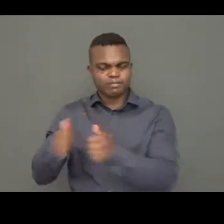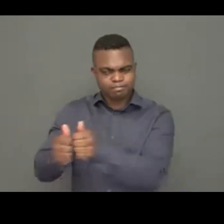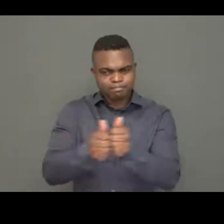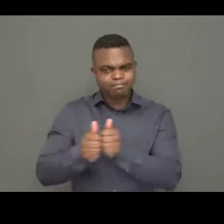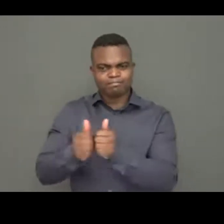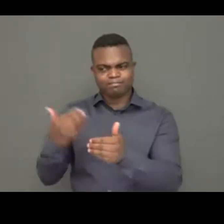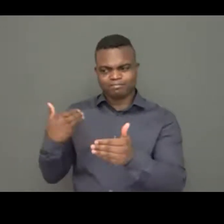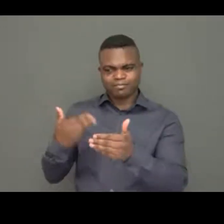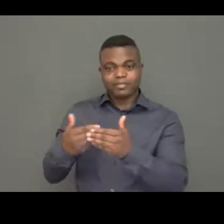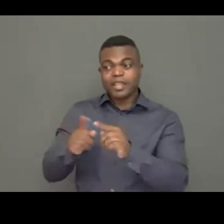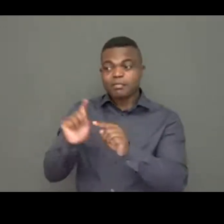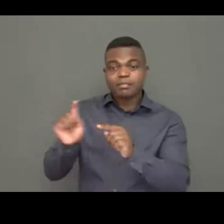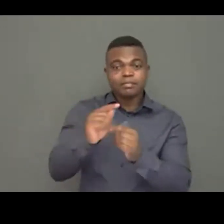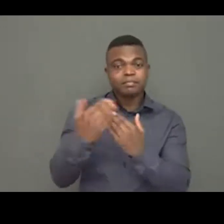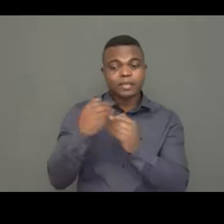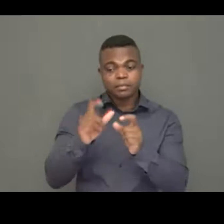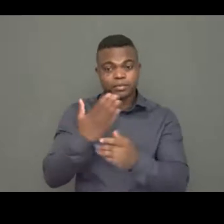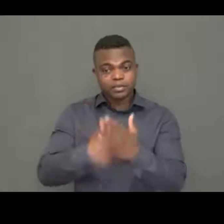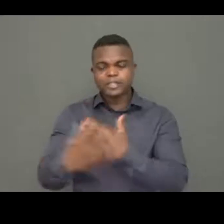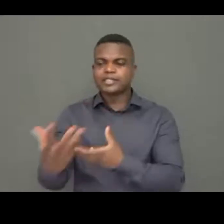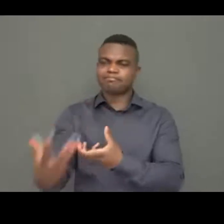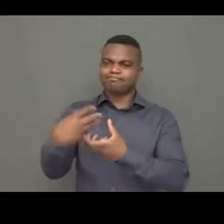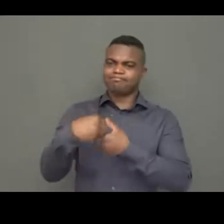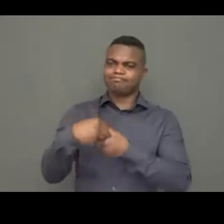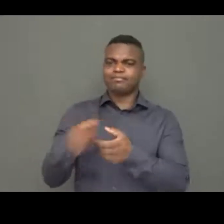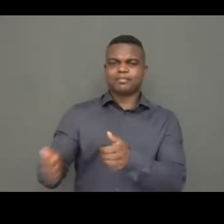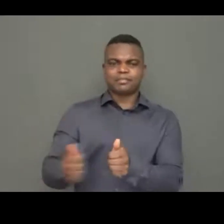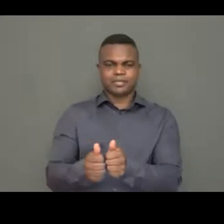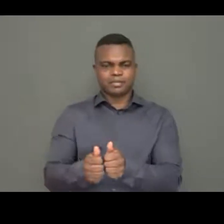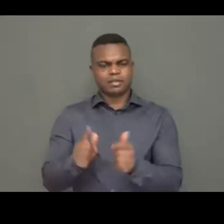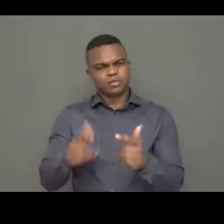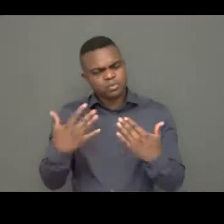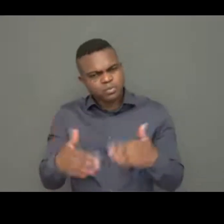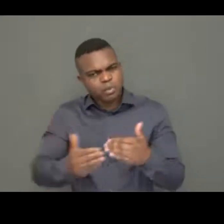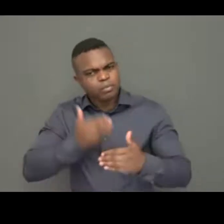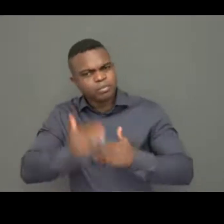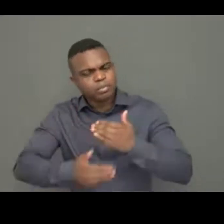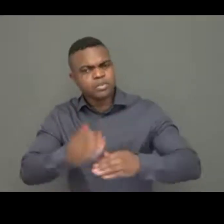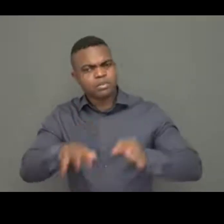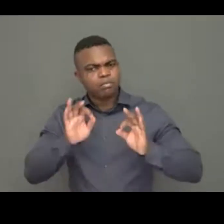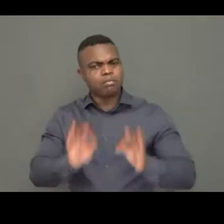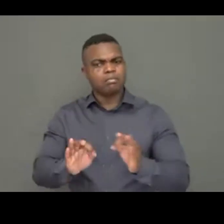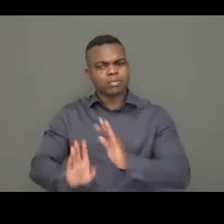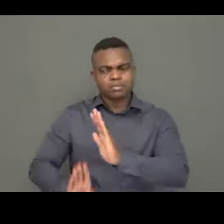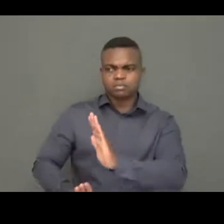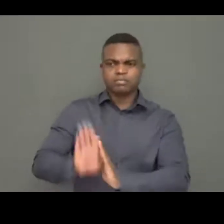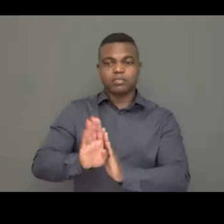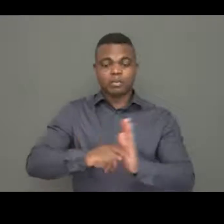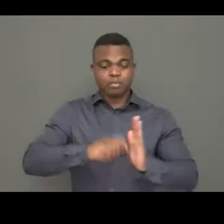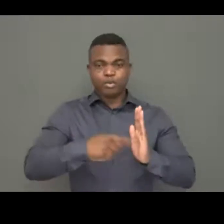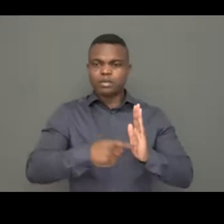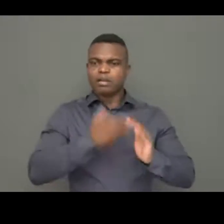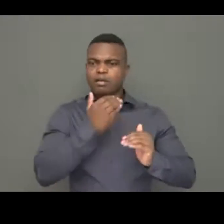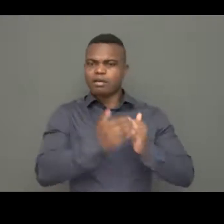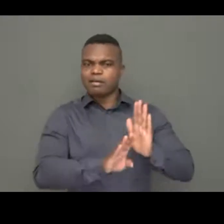project identified right from the beginning, for us, this is something very unique for the European Disability Forum. Our own